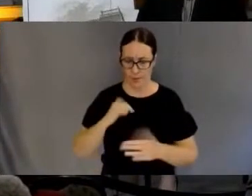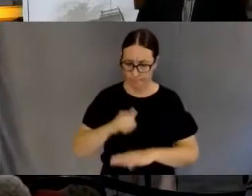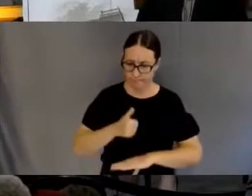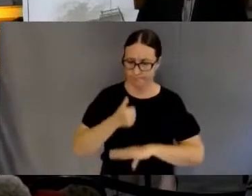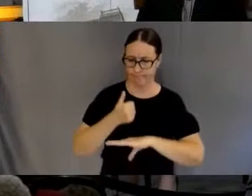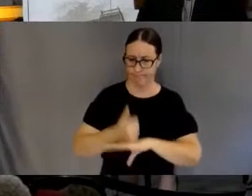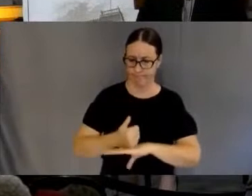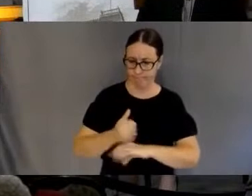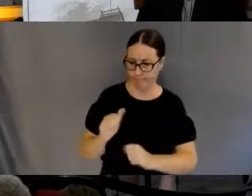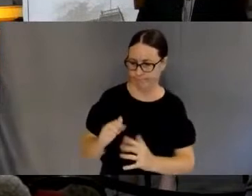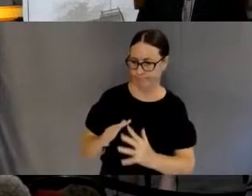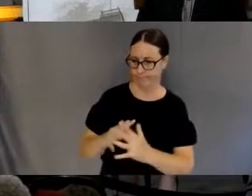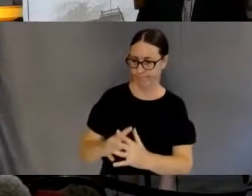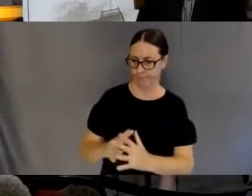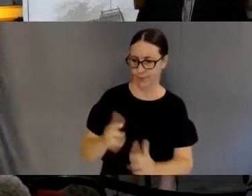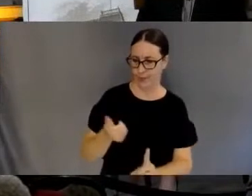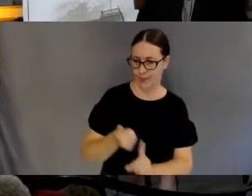on